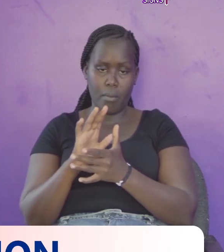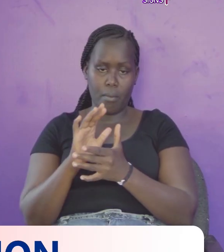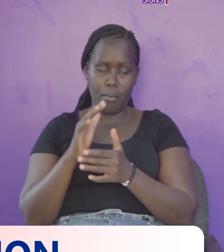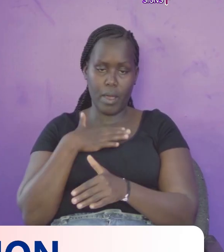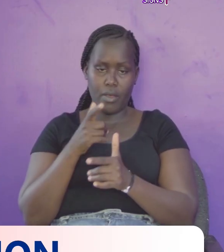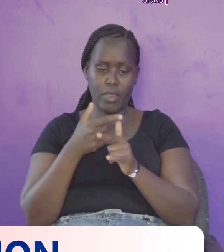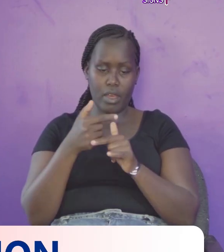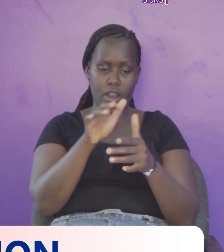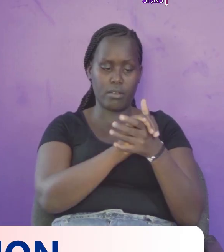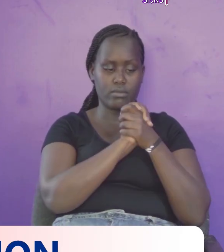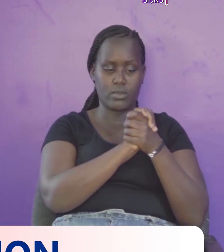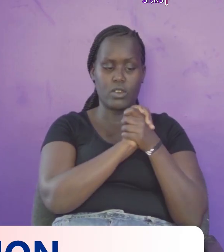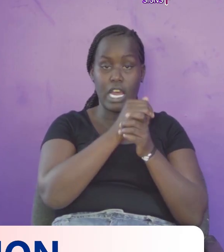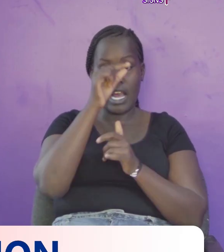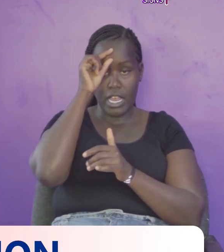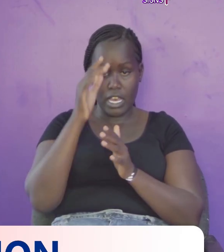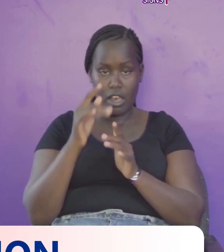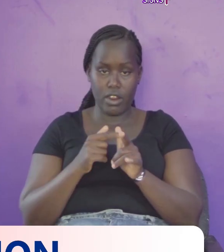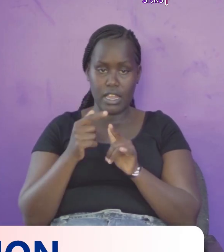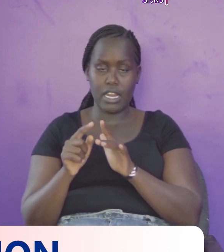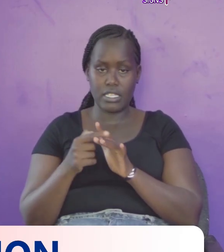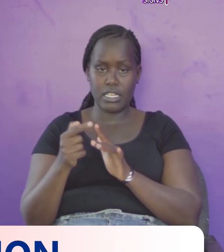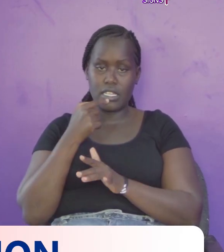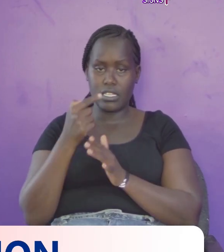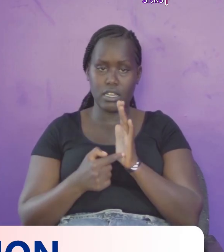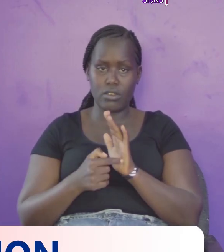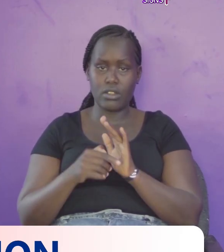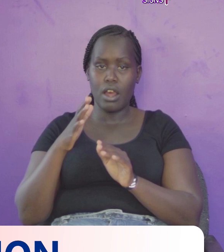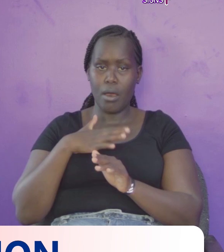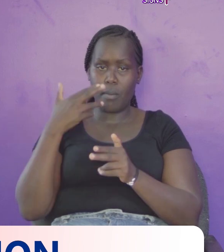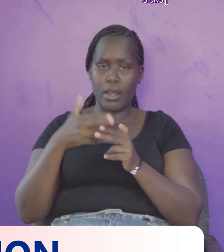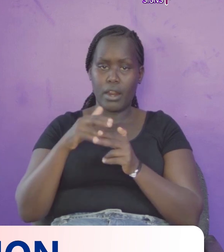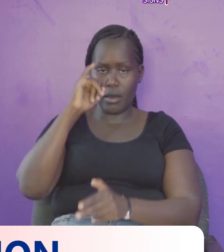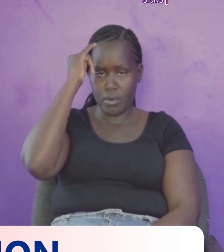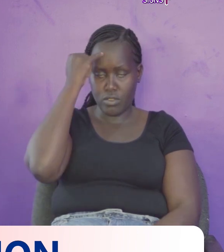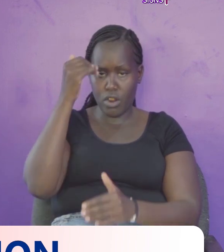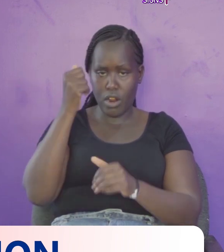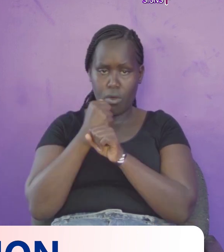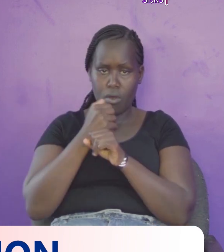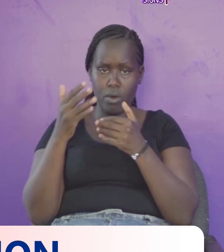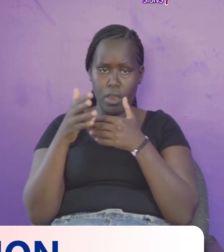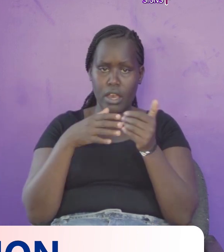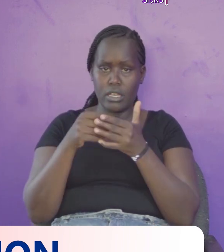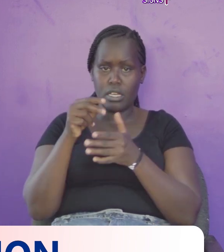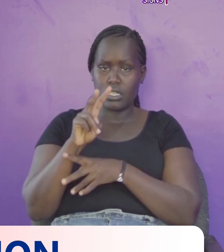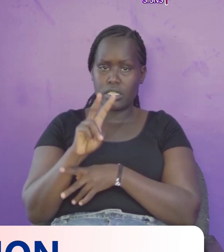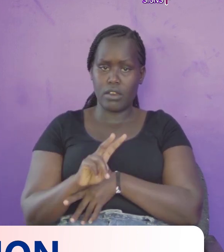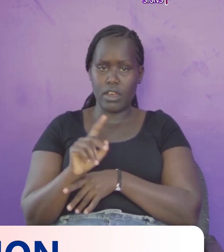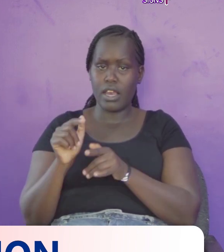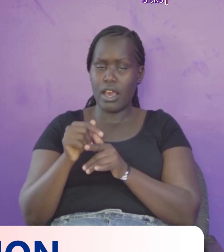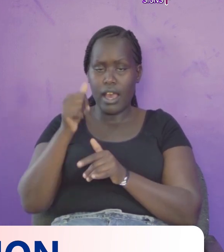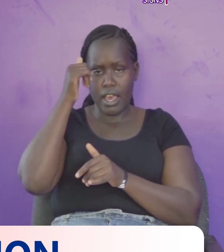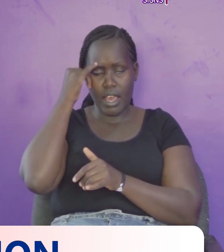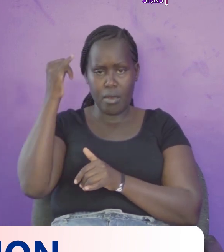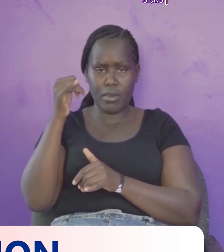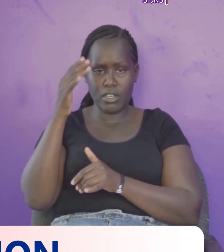hand. Immediately I started saying, my name is Jonah Simba. I work at Science TV. Guess what Gladys Wanga said?